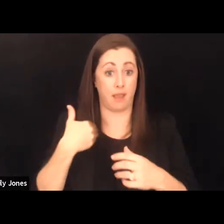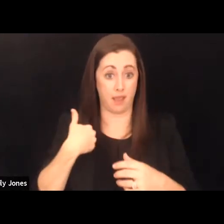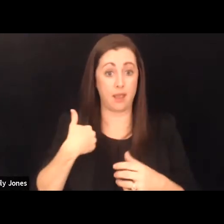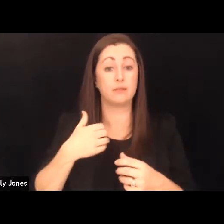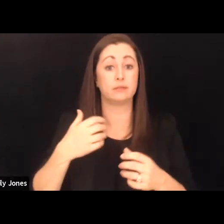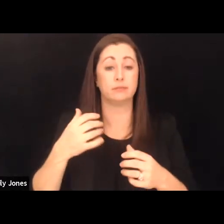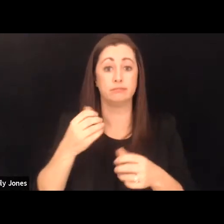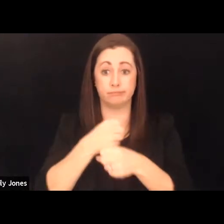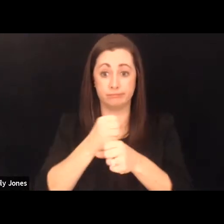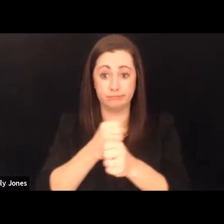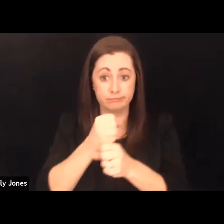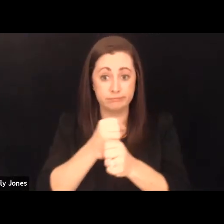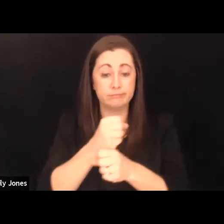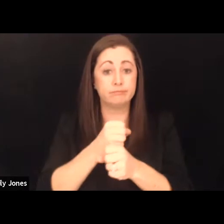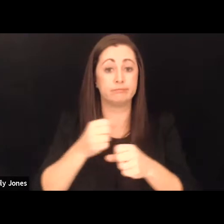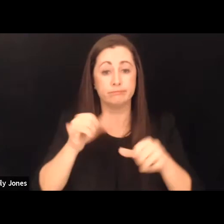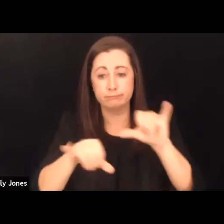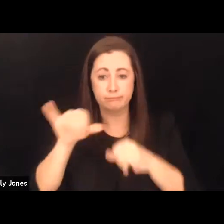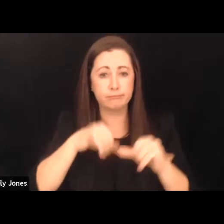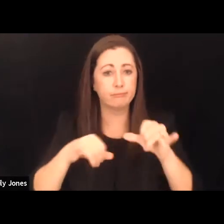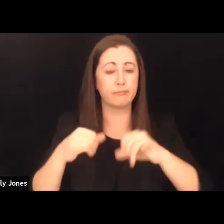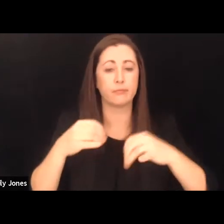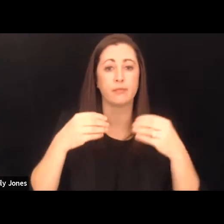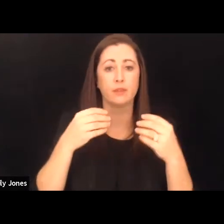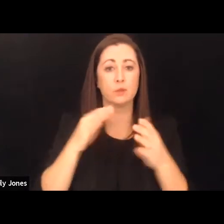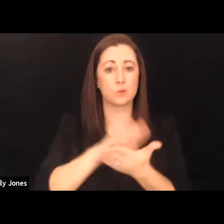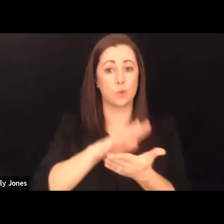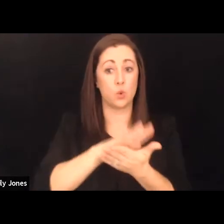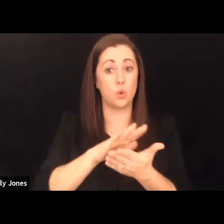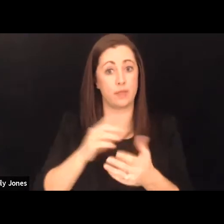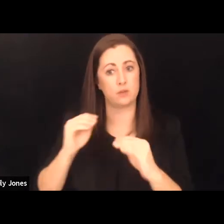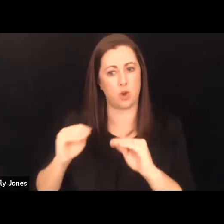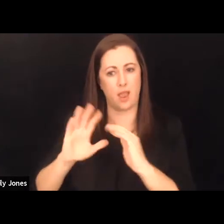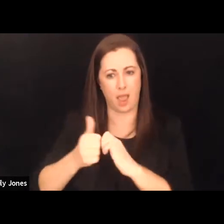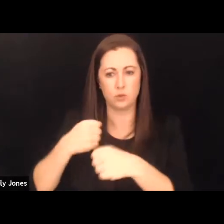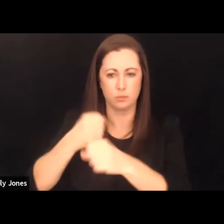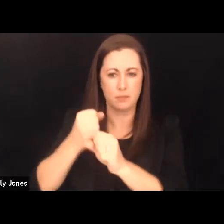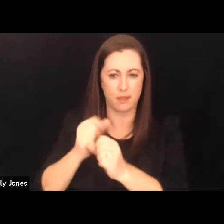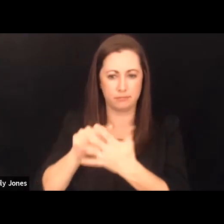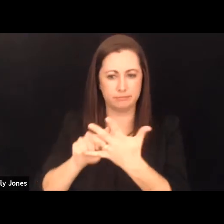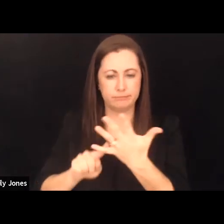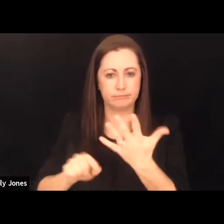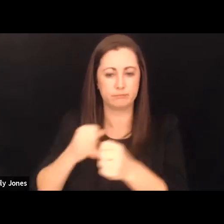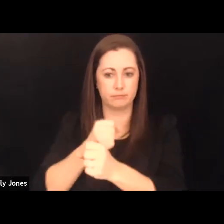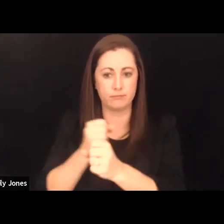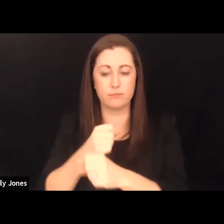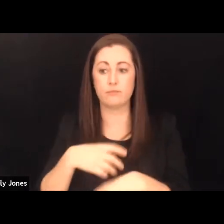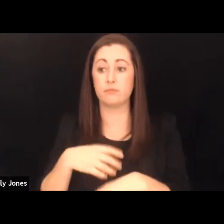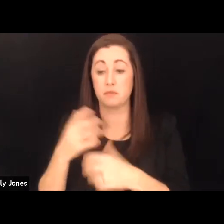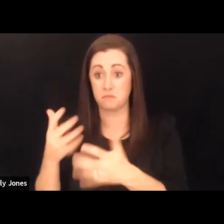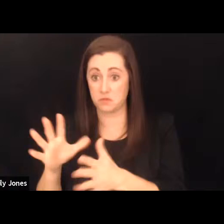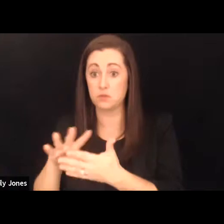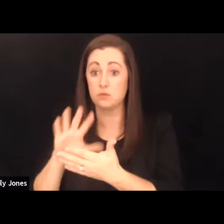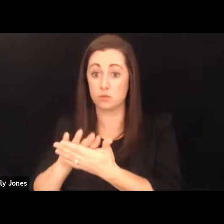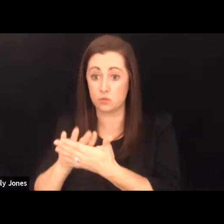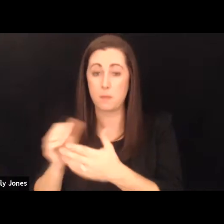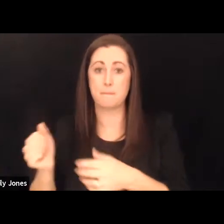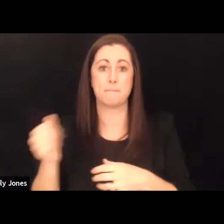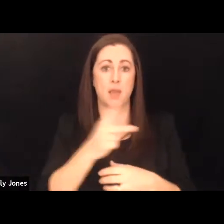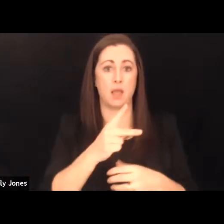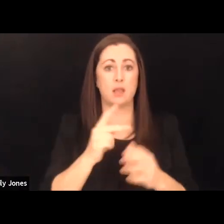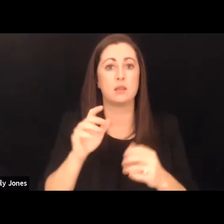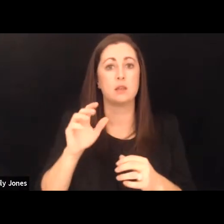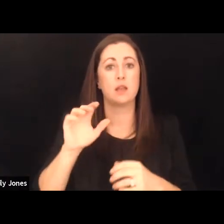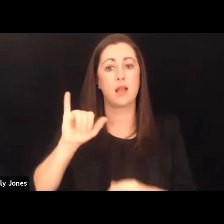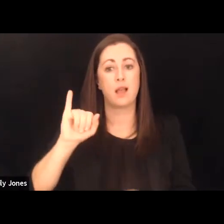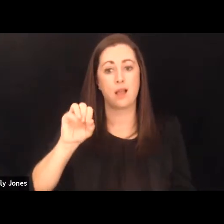make lattes and espresso and all that kind of stuff. They came back to their small town in Iowa. They found an